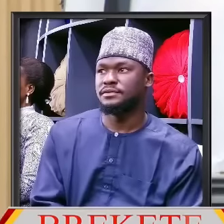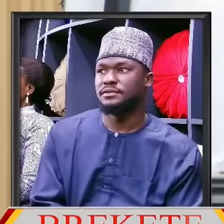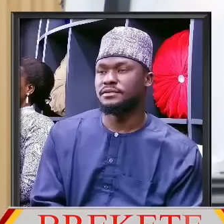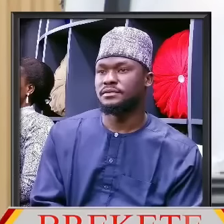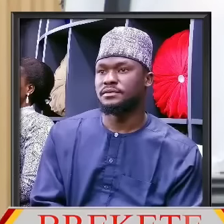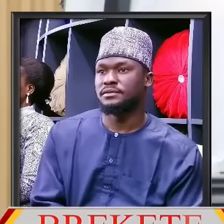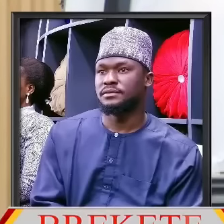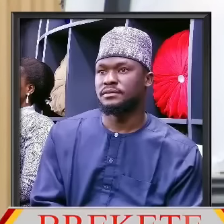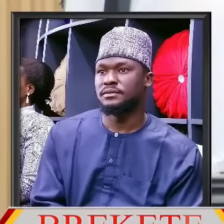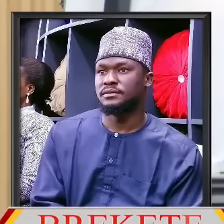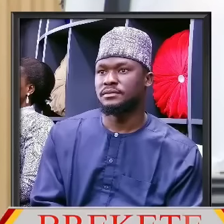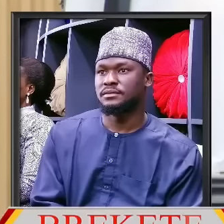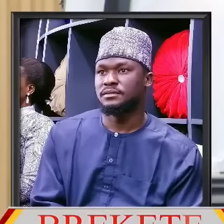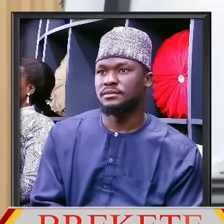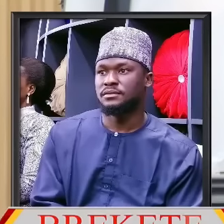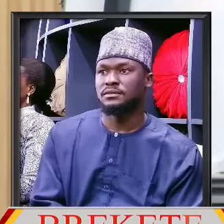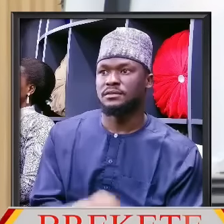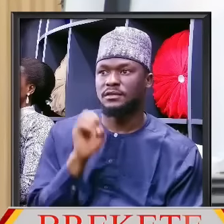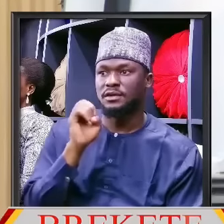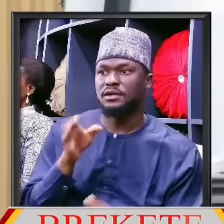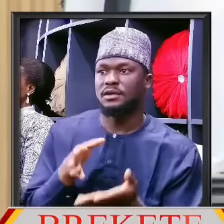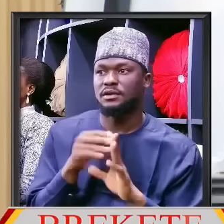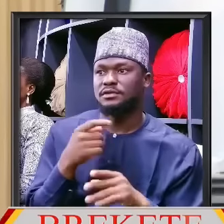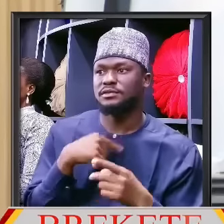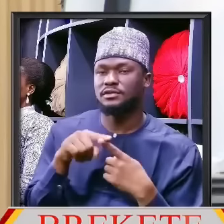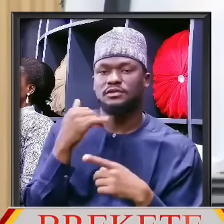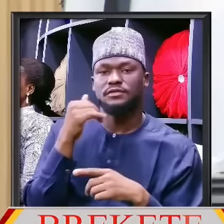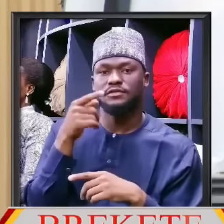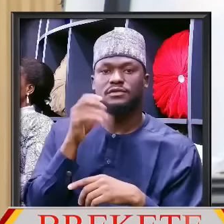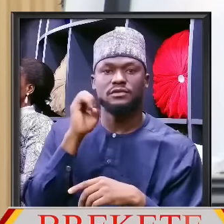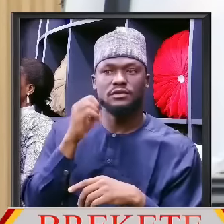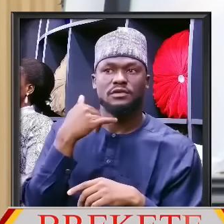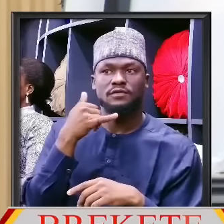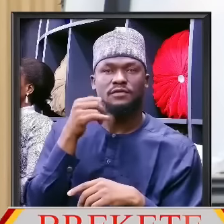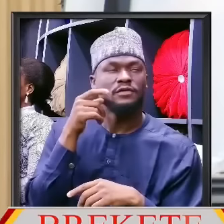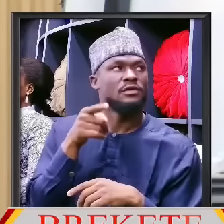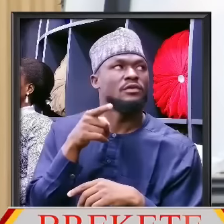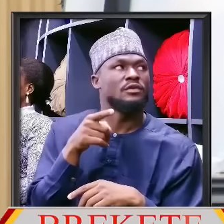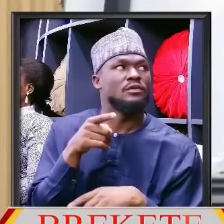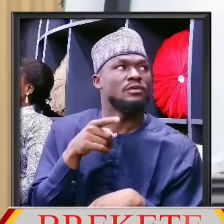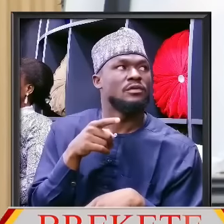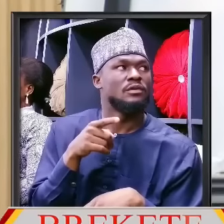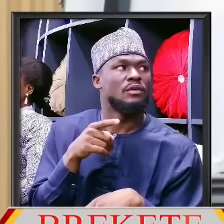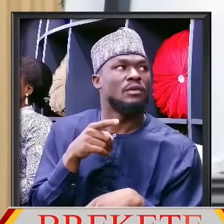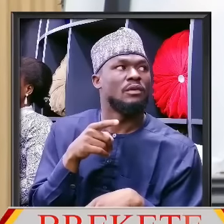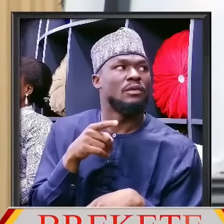He on the background. In fact, now he sent me, make I call you. He been done called self by himself.